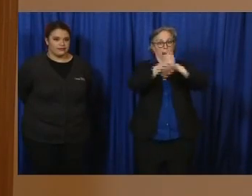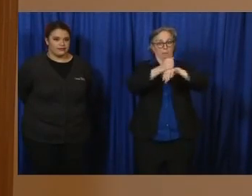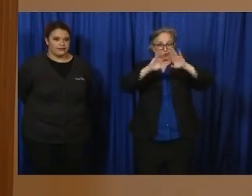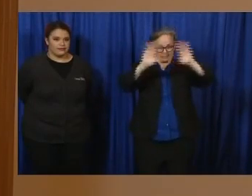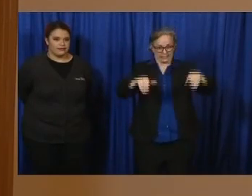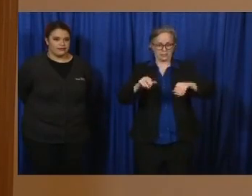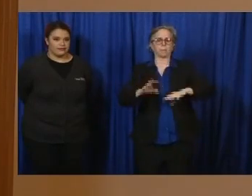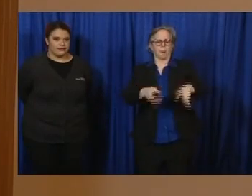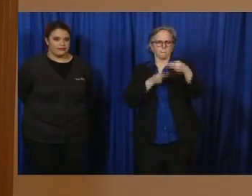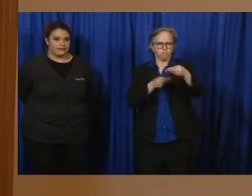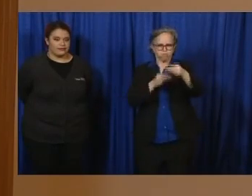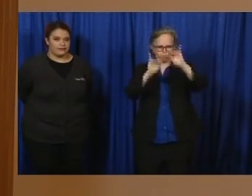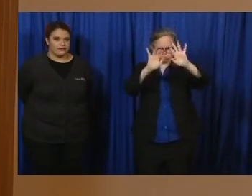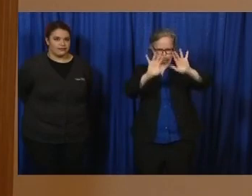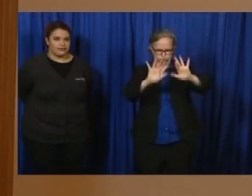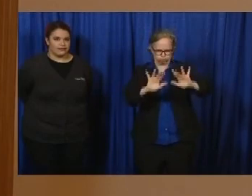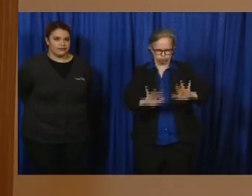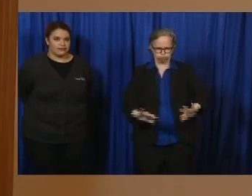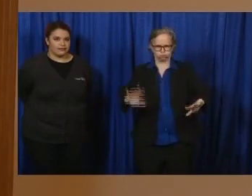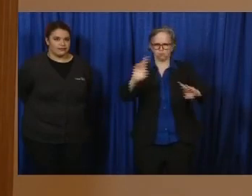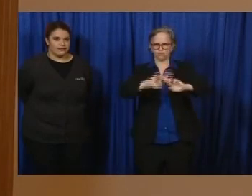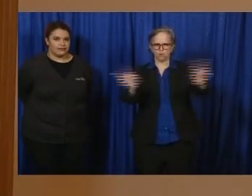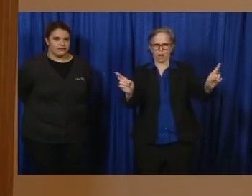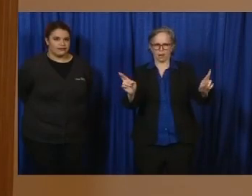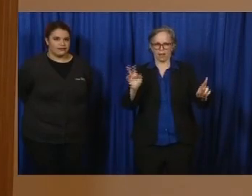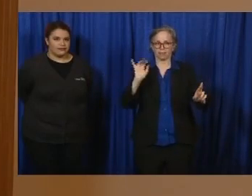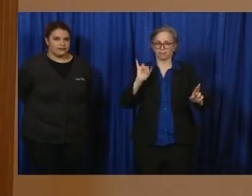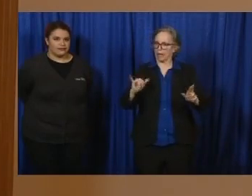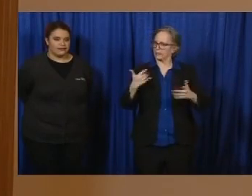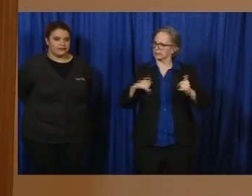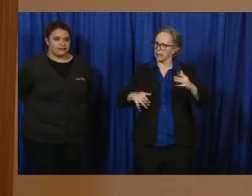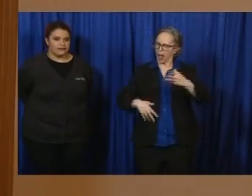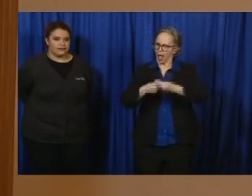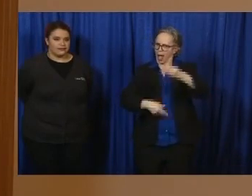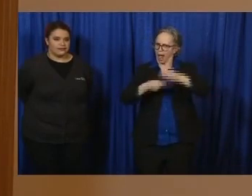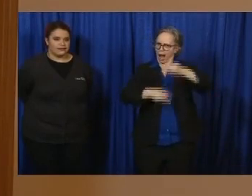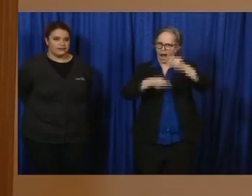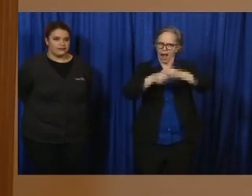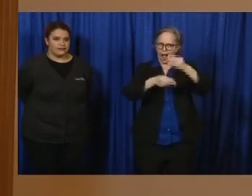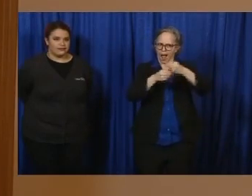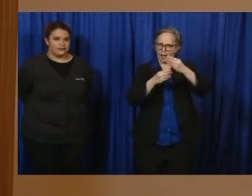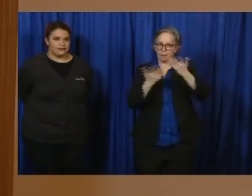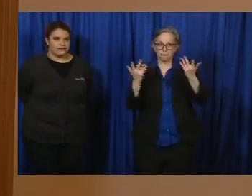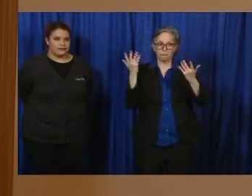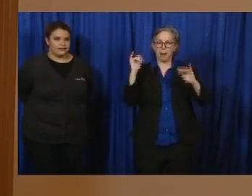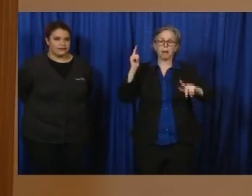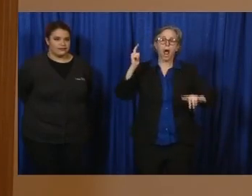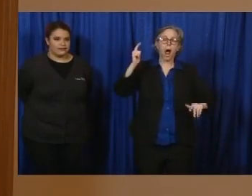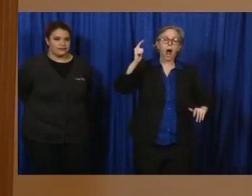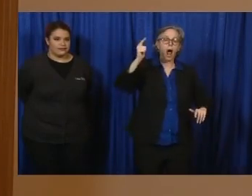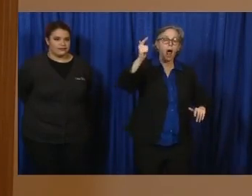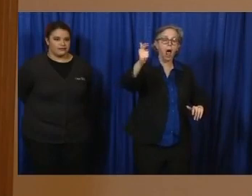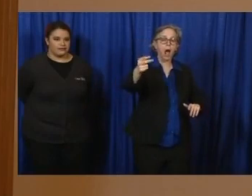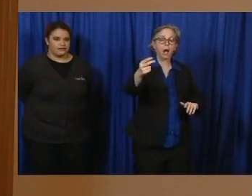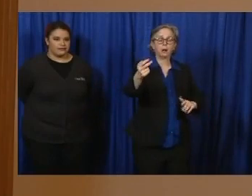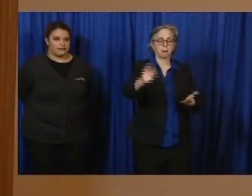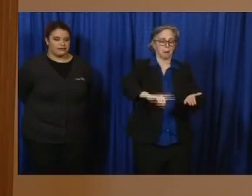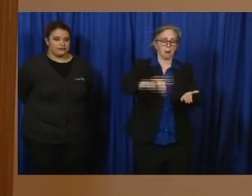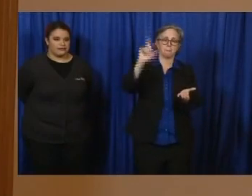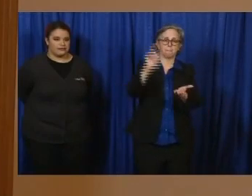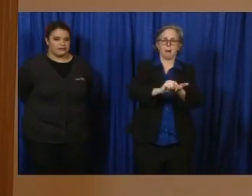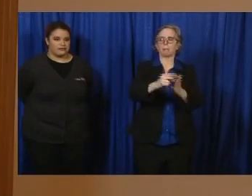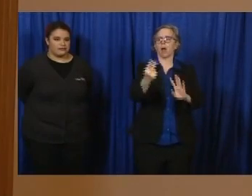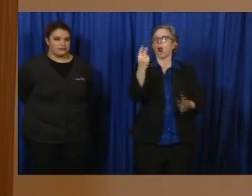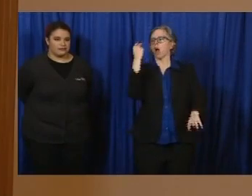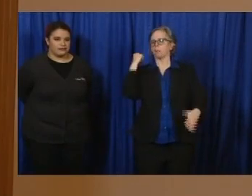there won't be a point, maybe afterwards when it's all done, there'll be a published like how it worked. But it will never stop, because quite